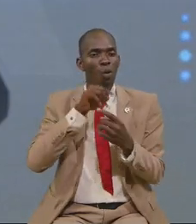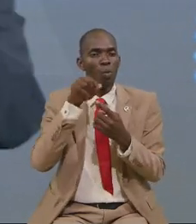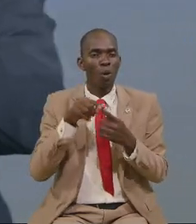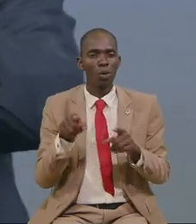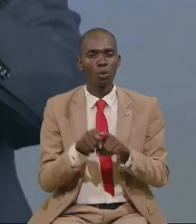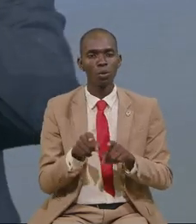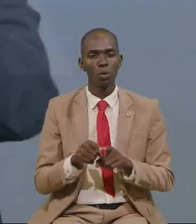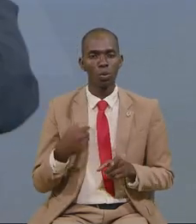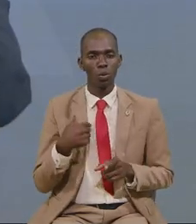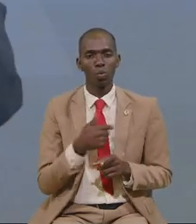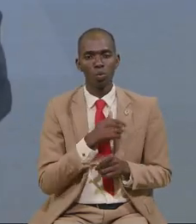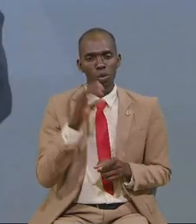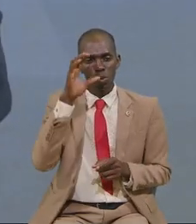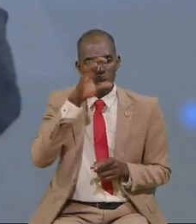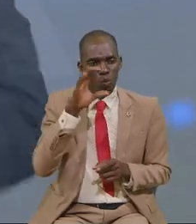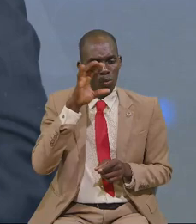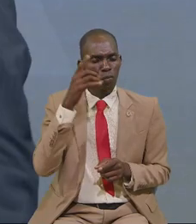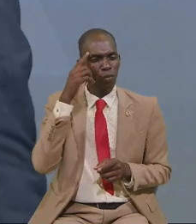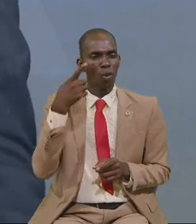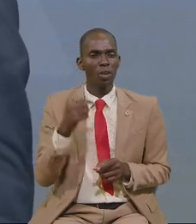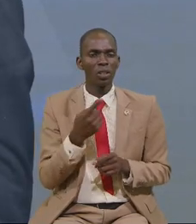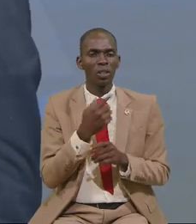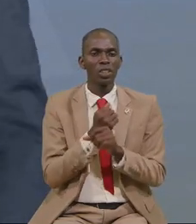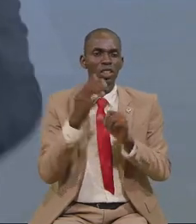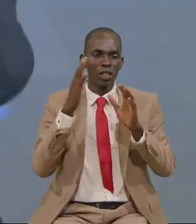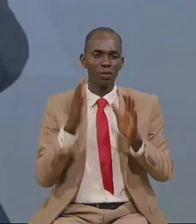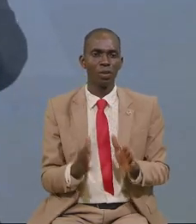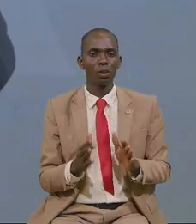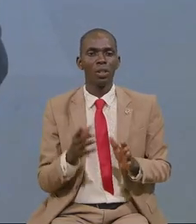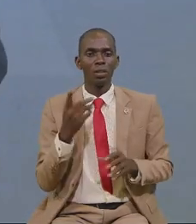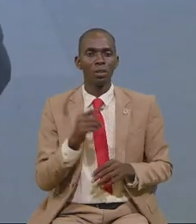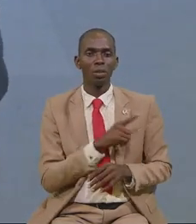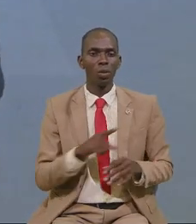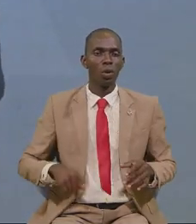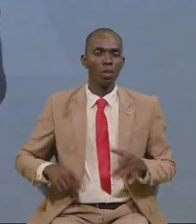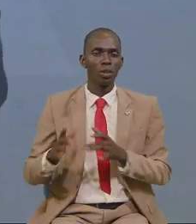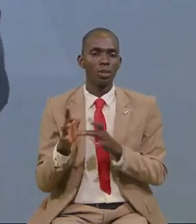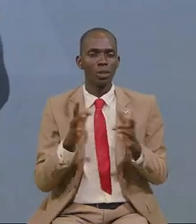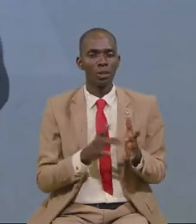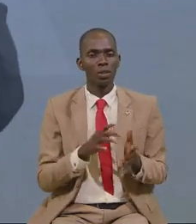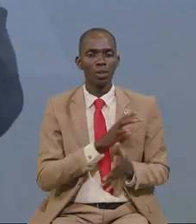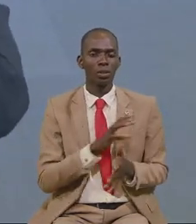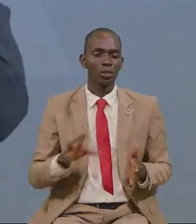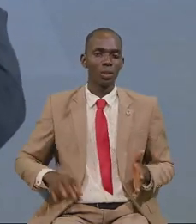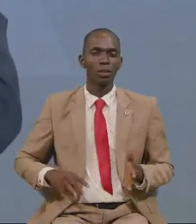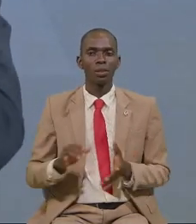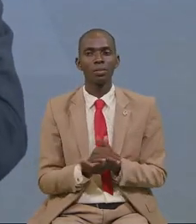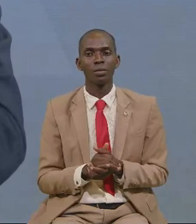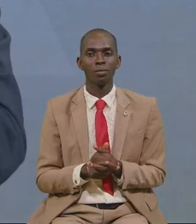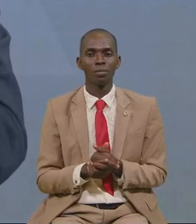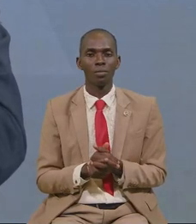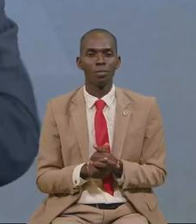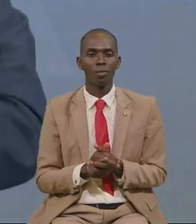we look for the Savior, the Lord Jesus Christ.